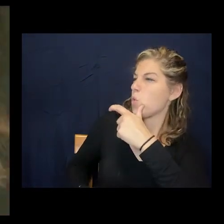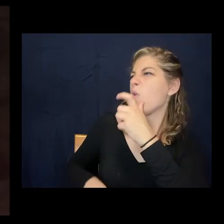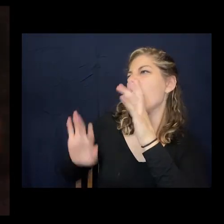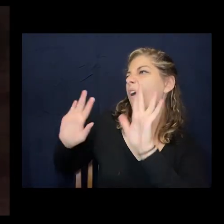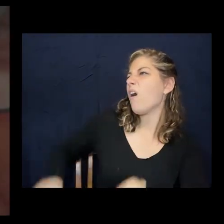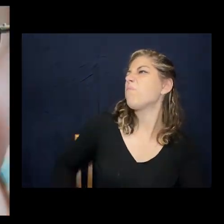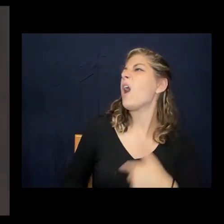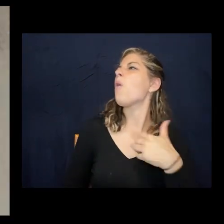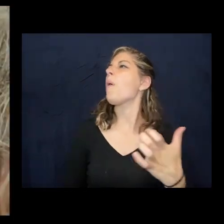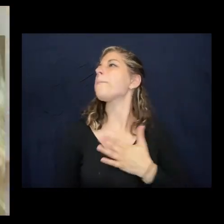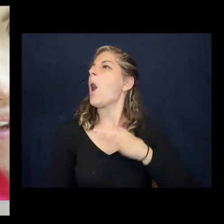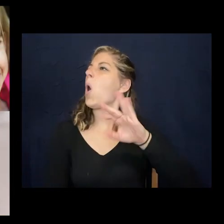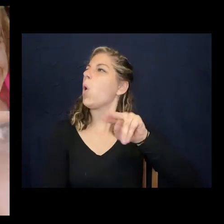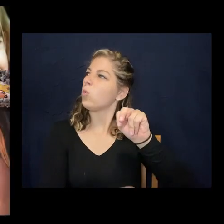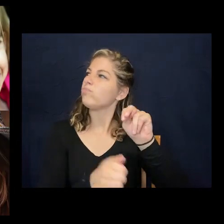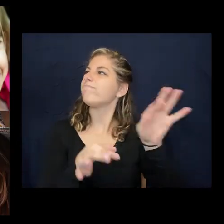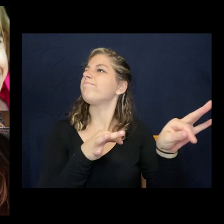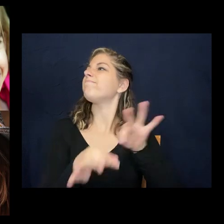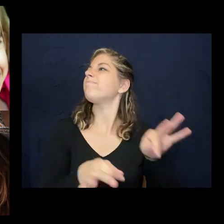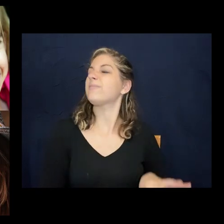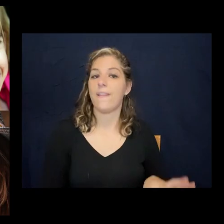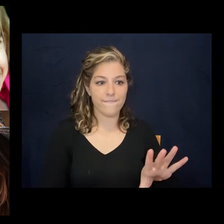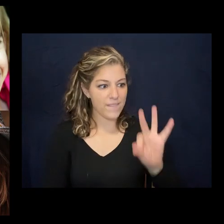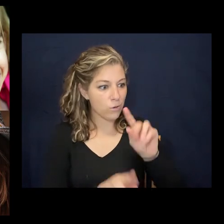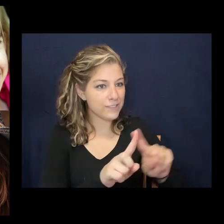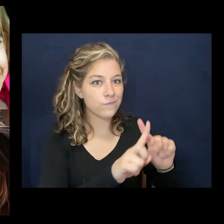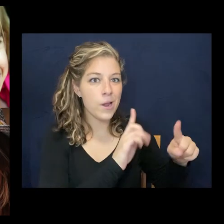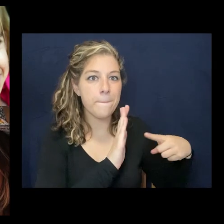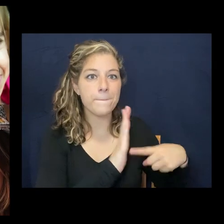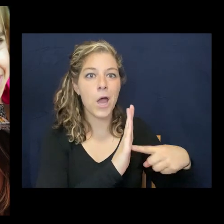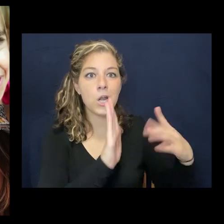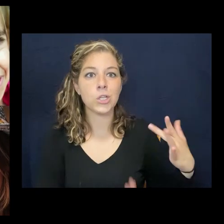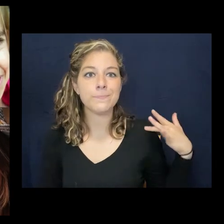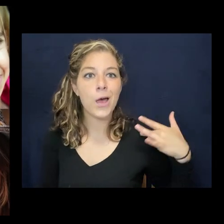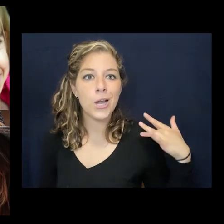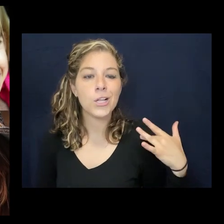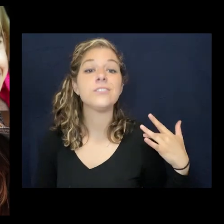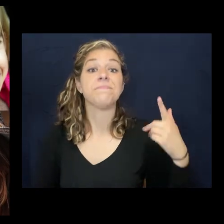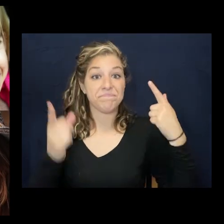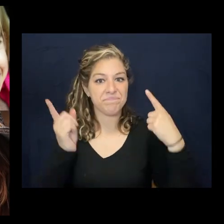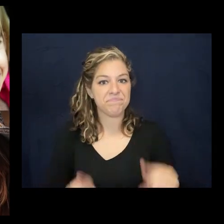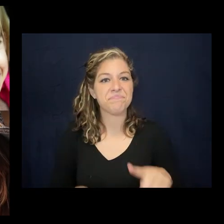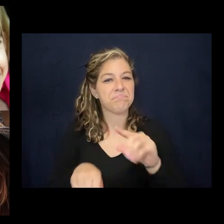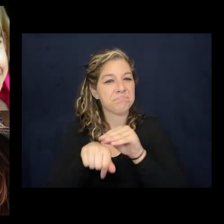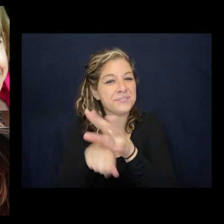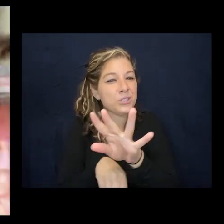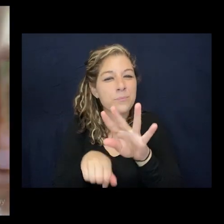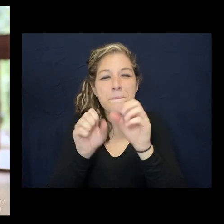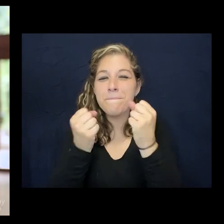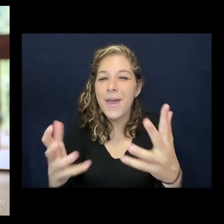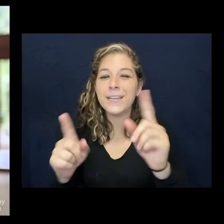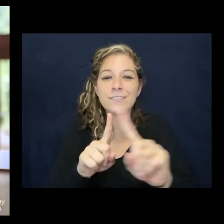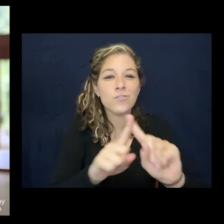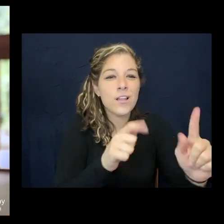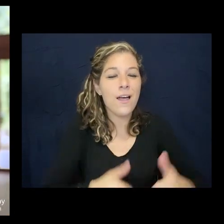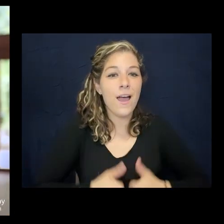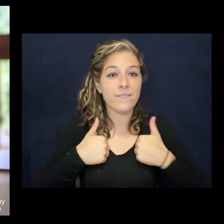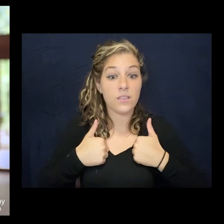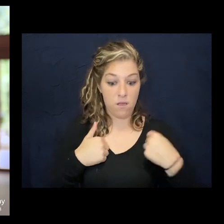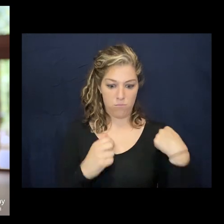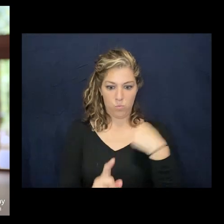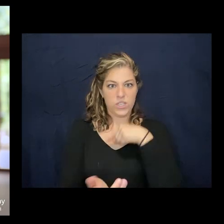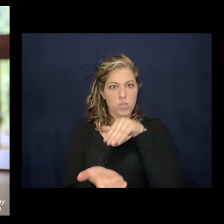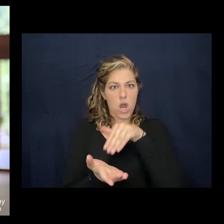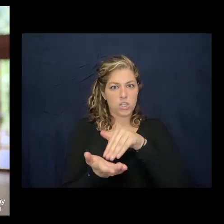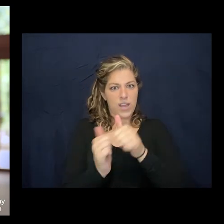So he went out and found his own models. That decision changed the lives of thousands of kids. It even changed the way we